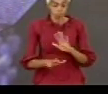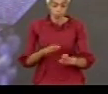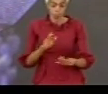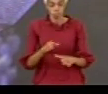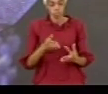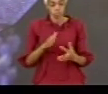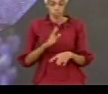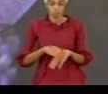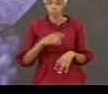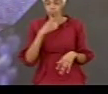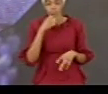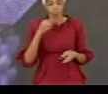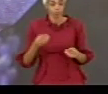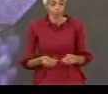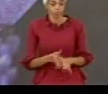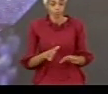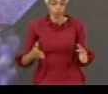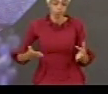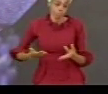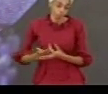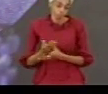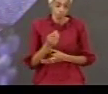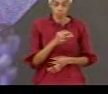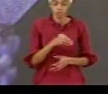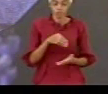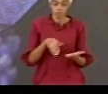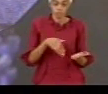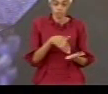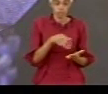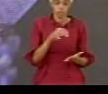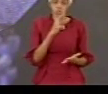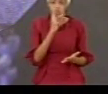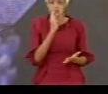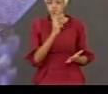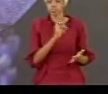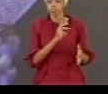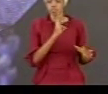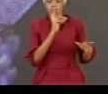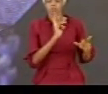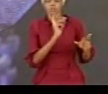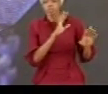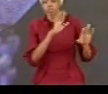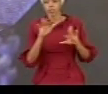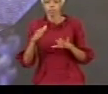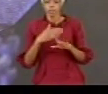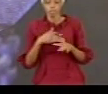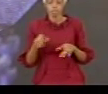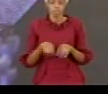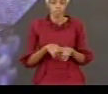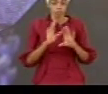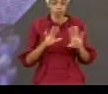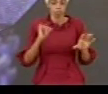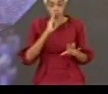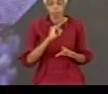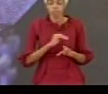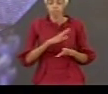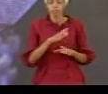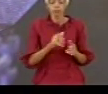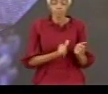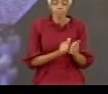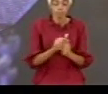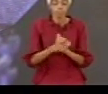midst of the sea. As Israel passed over triumphantly, Pharaoh pursued them. But you could